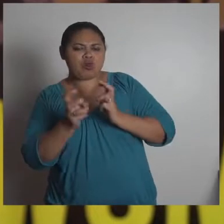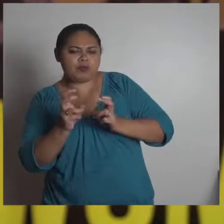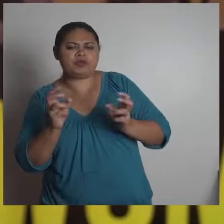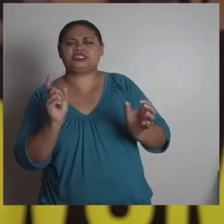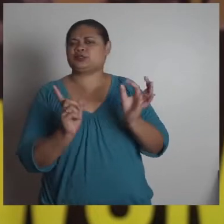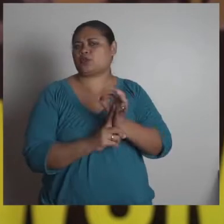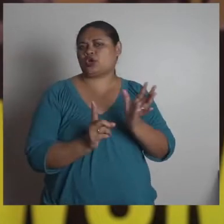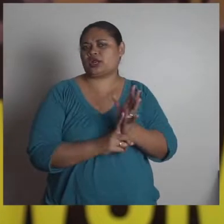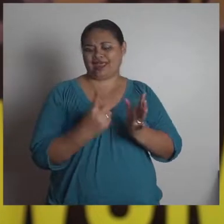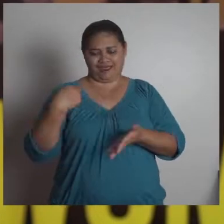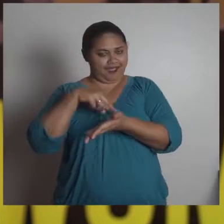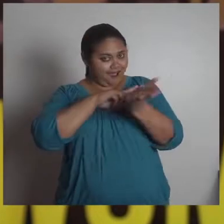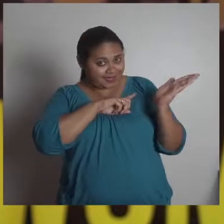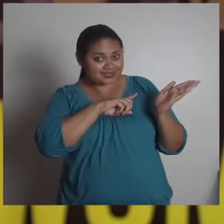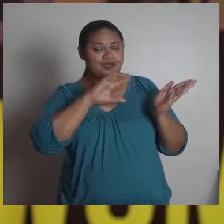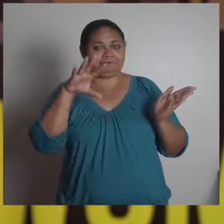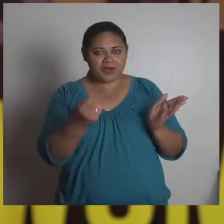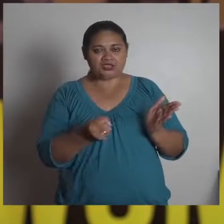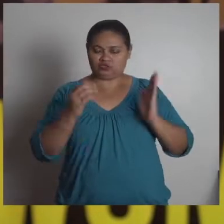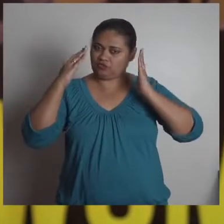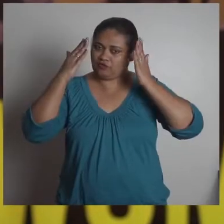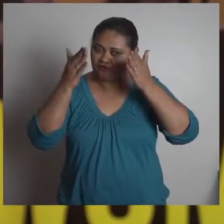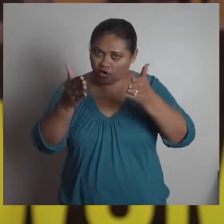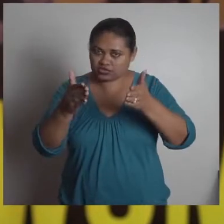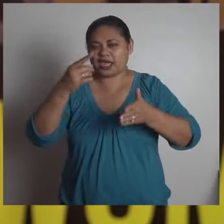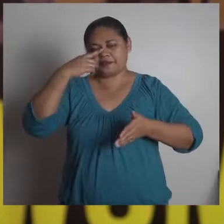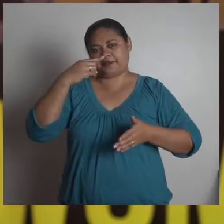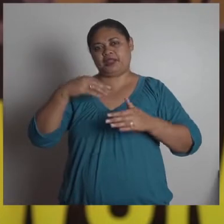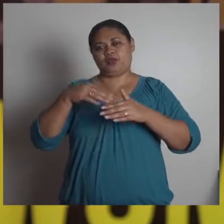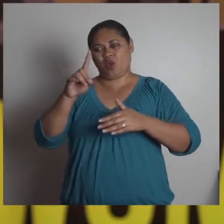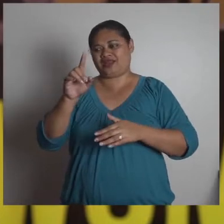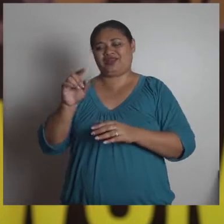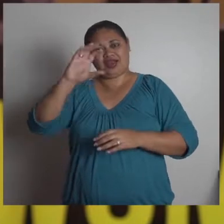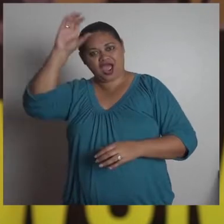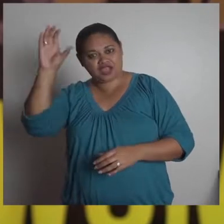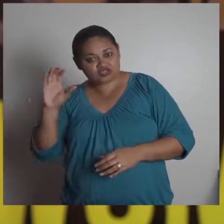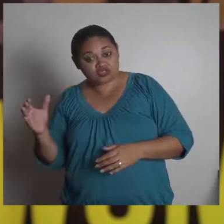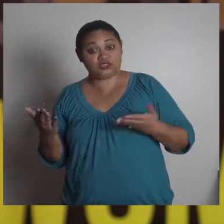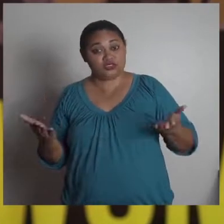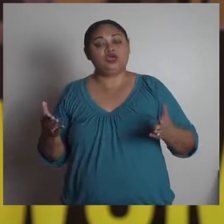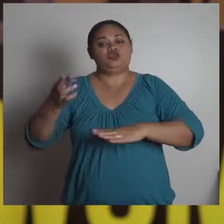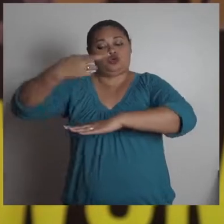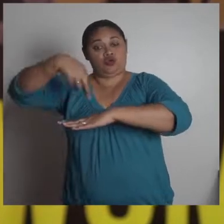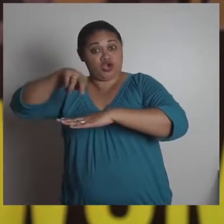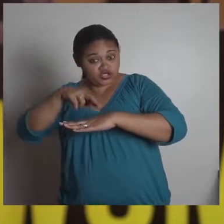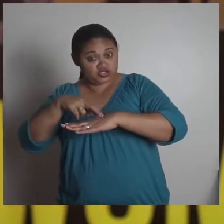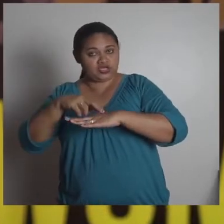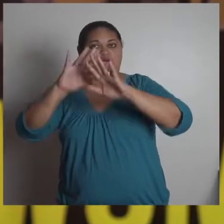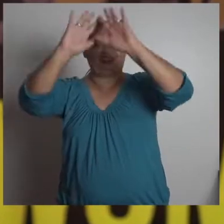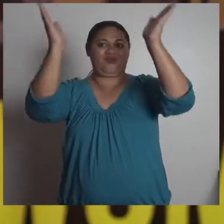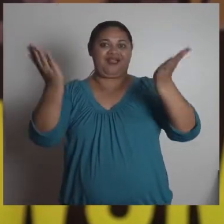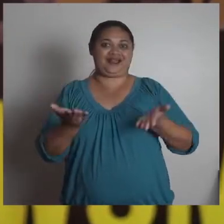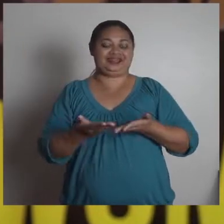our attention, what problems are important enough for us to put our energy into as people of a certain